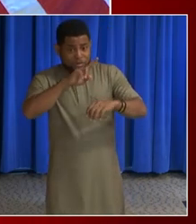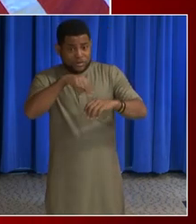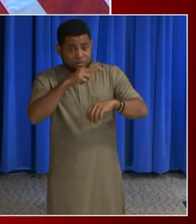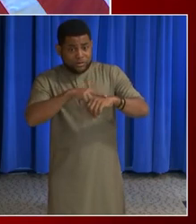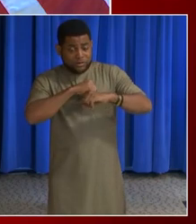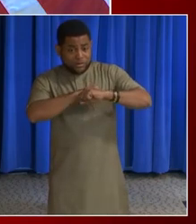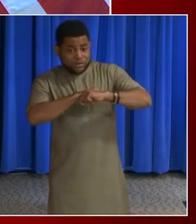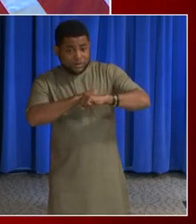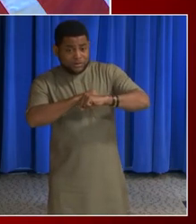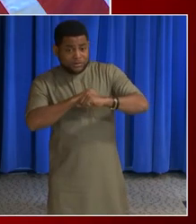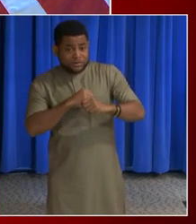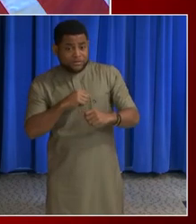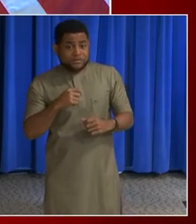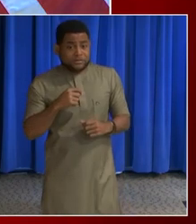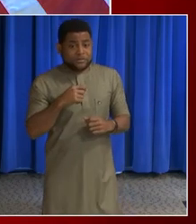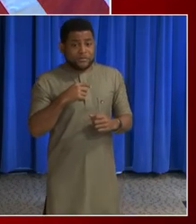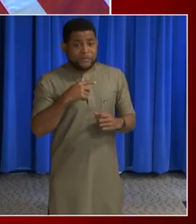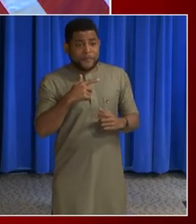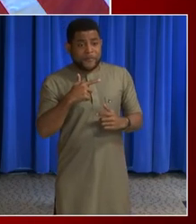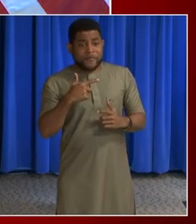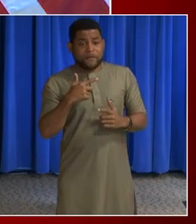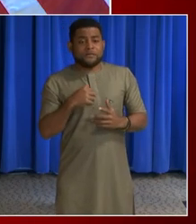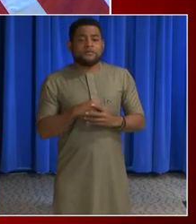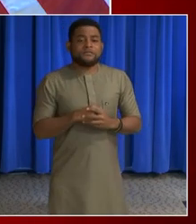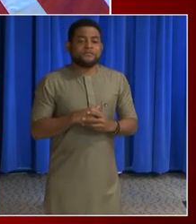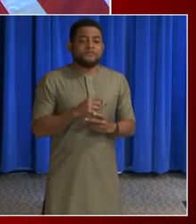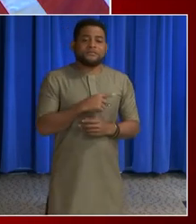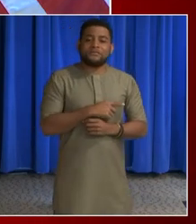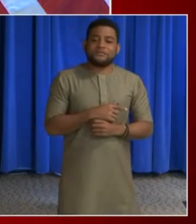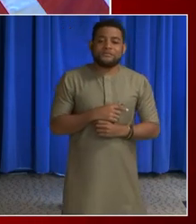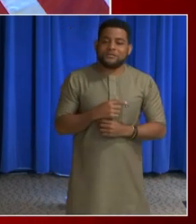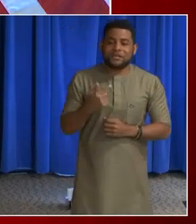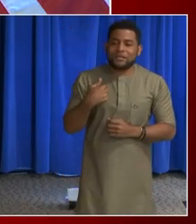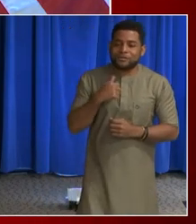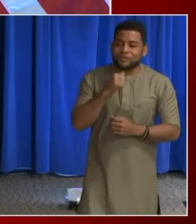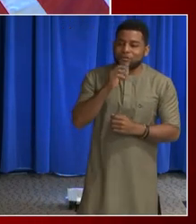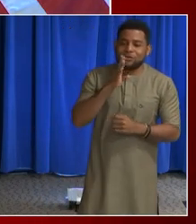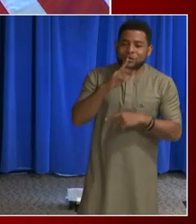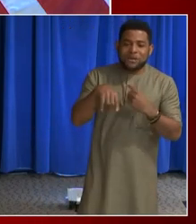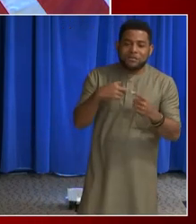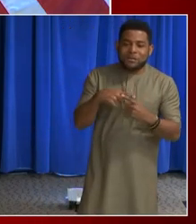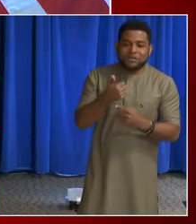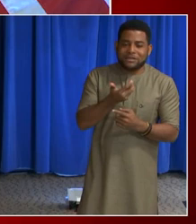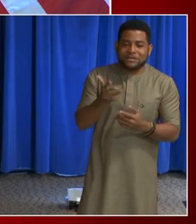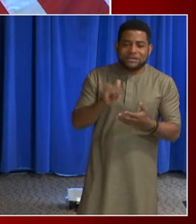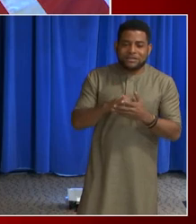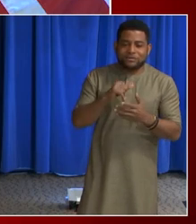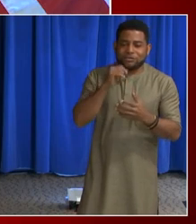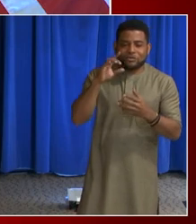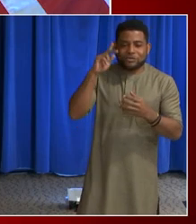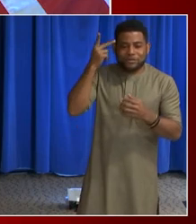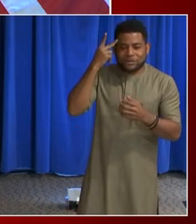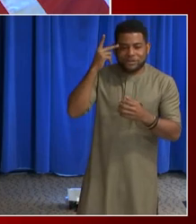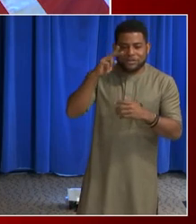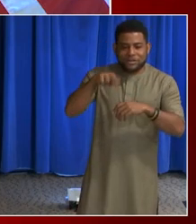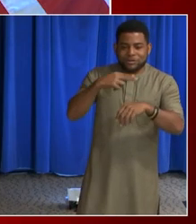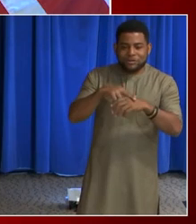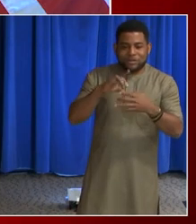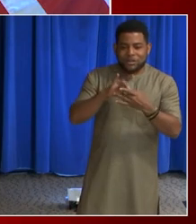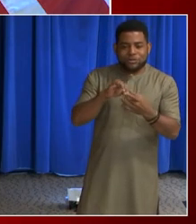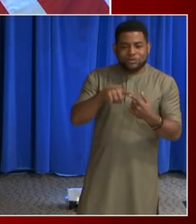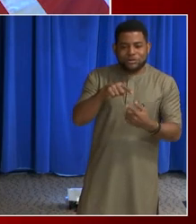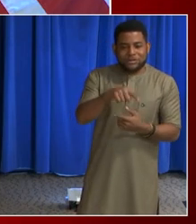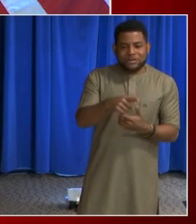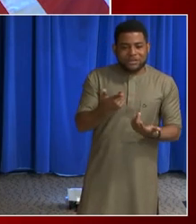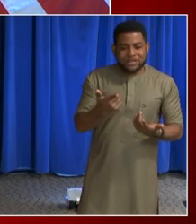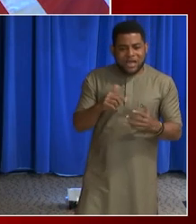perhaps you're overwhelmed? I'm not talking about anything that is political in nature as it relates to how